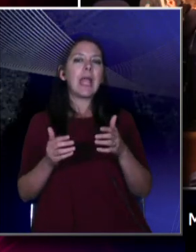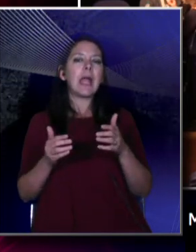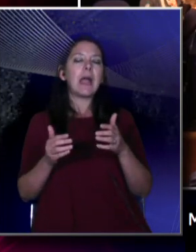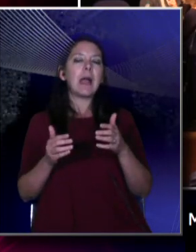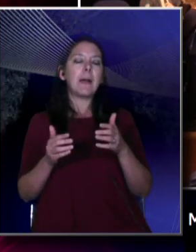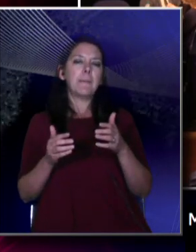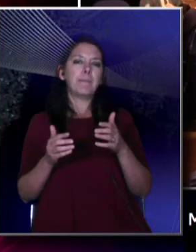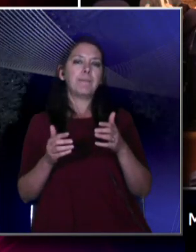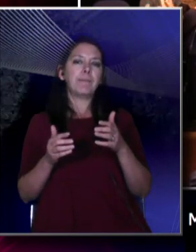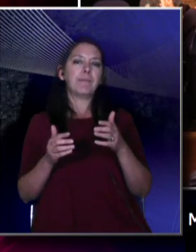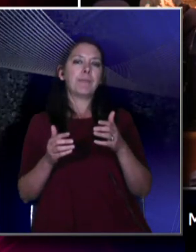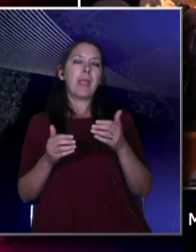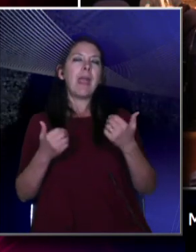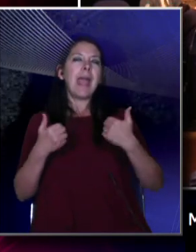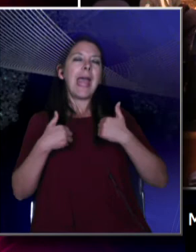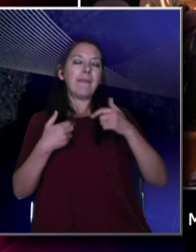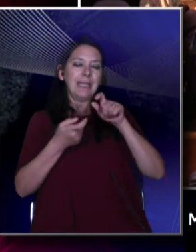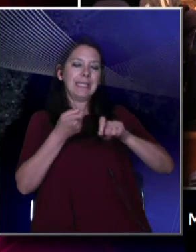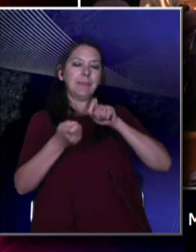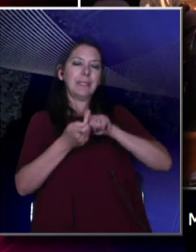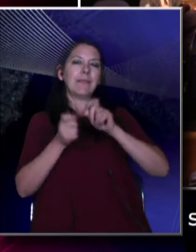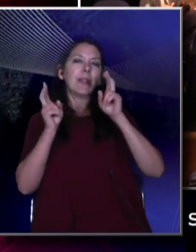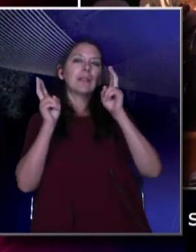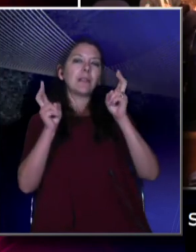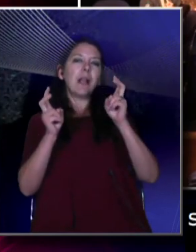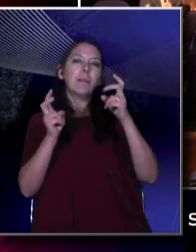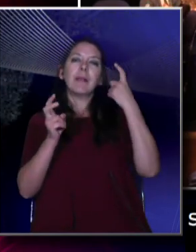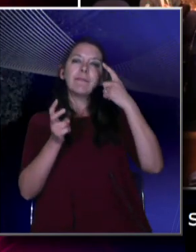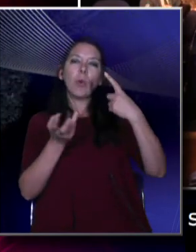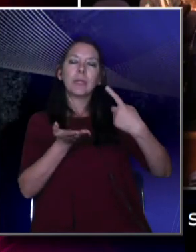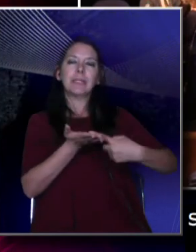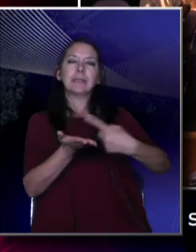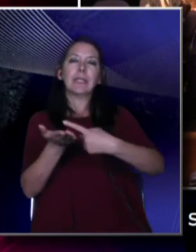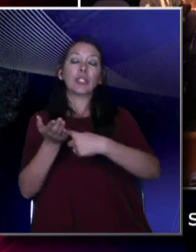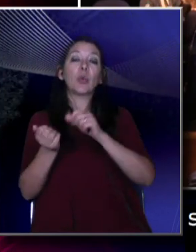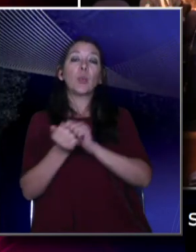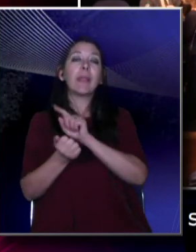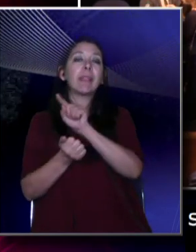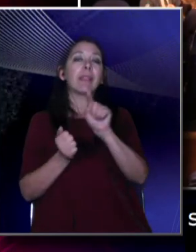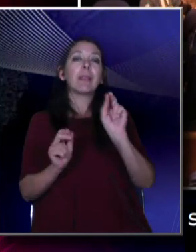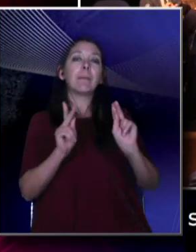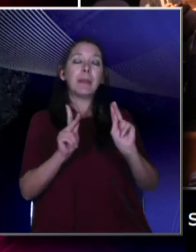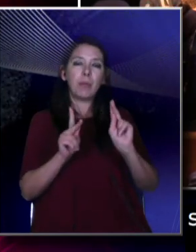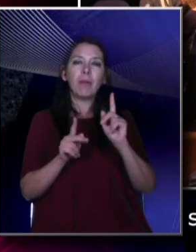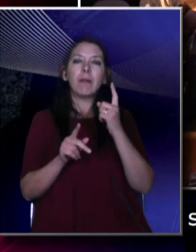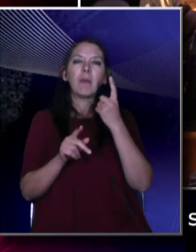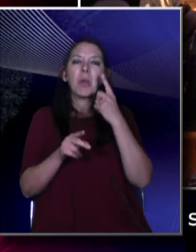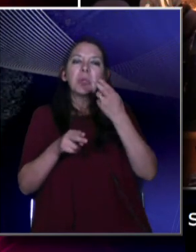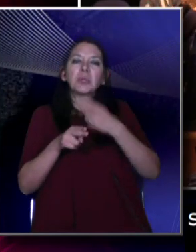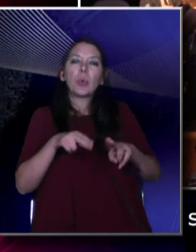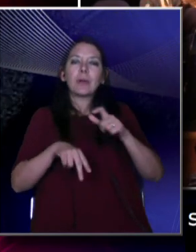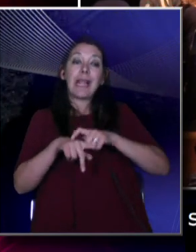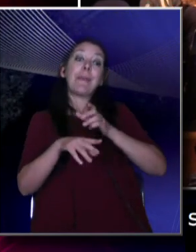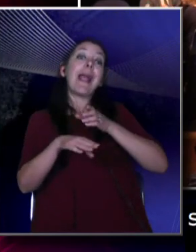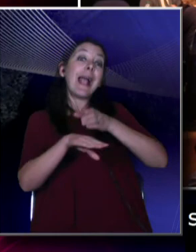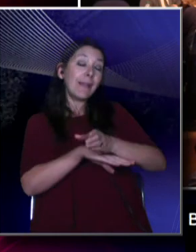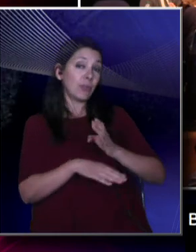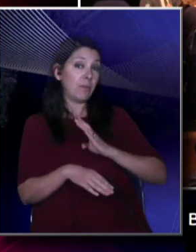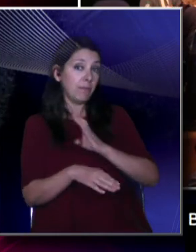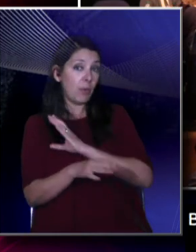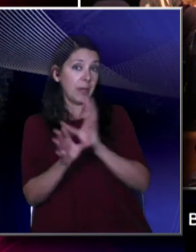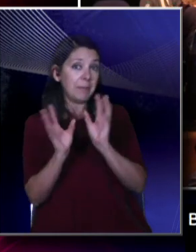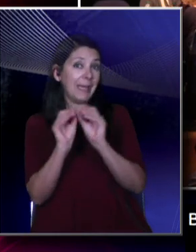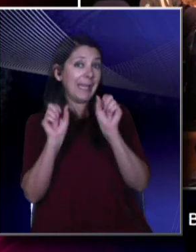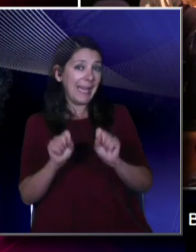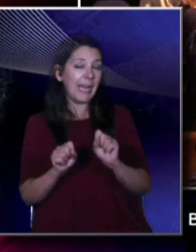topic-specific discussion with some of the stakeholders in a time-limited forum after the board meeting, so that we